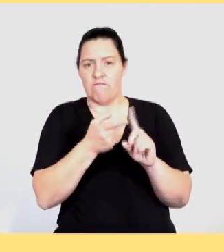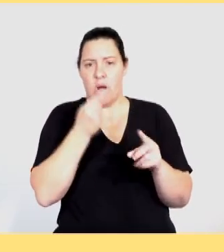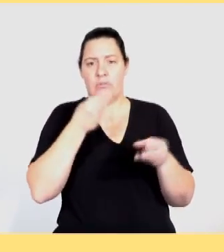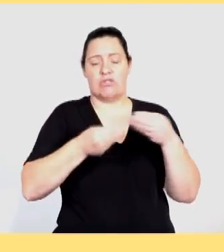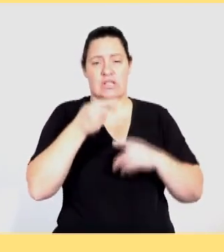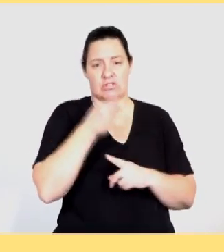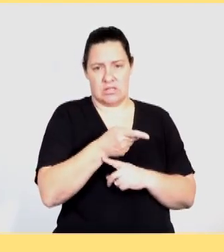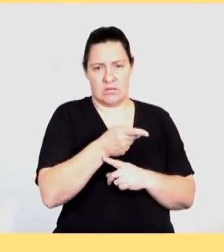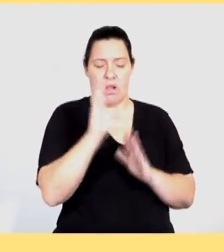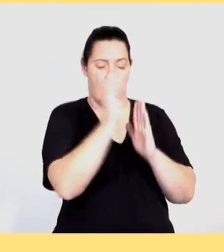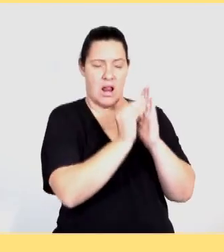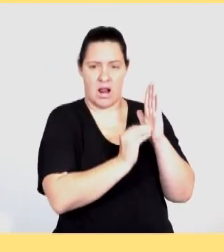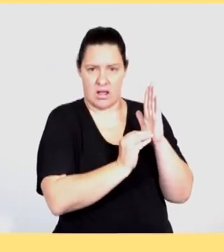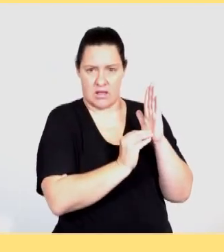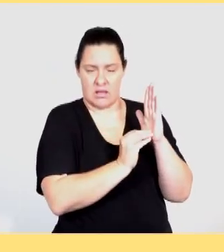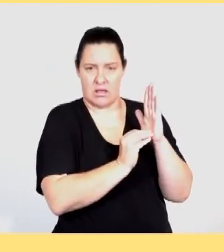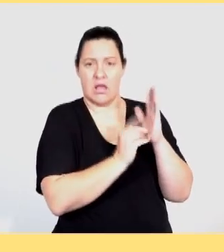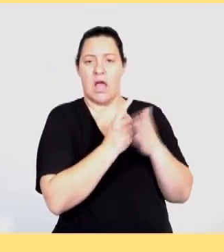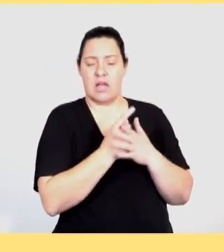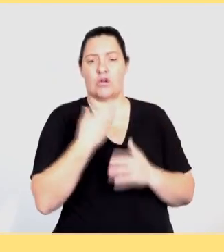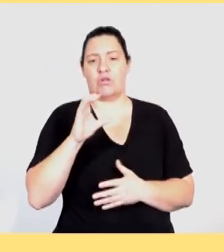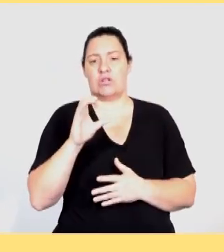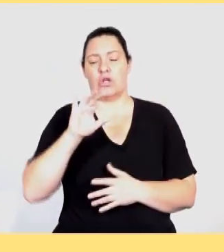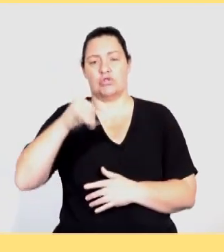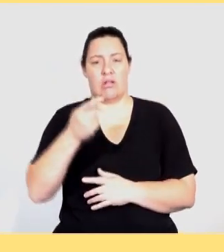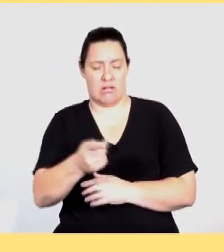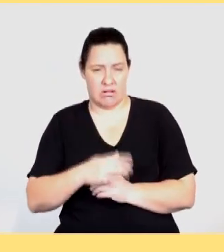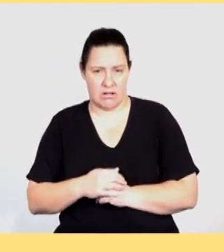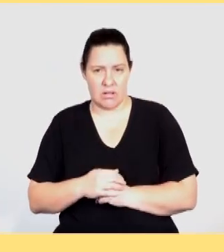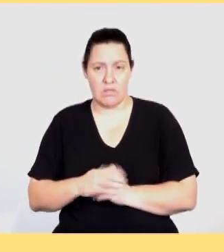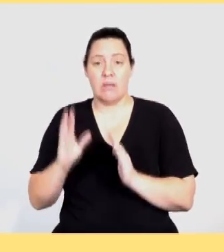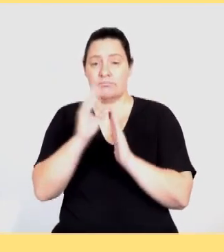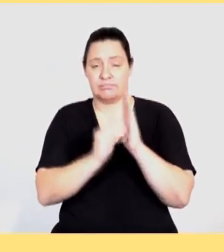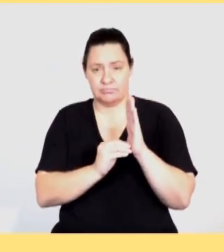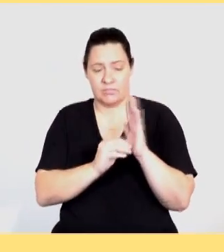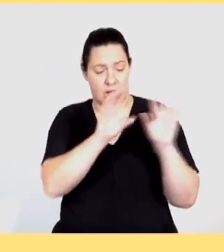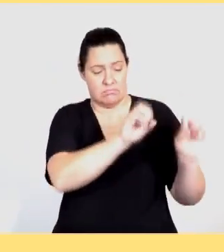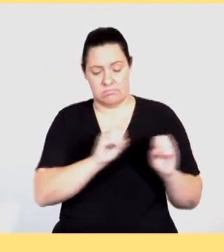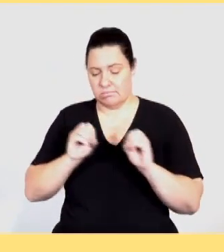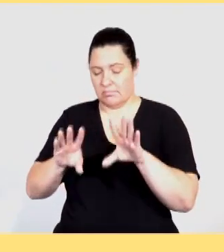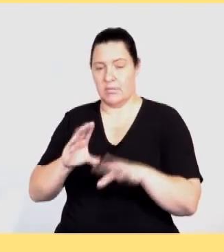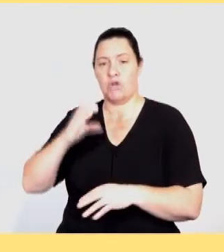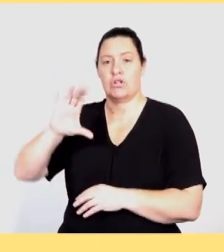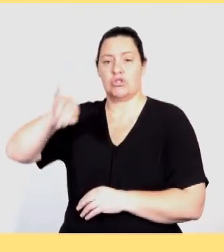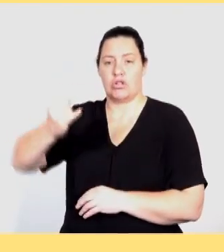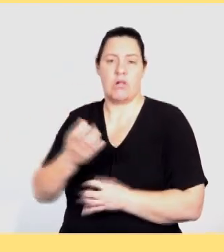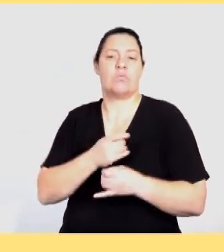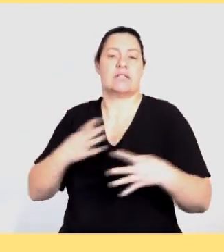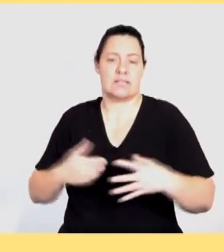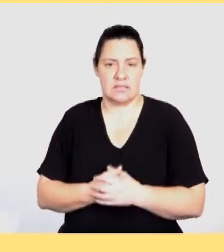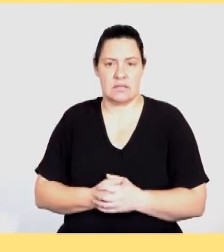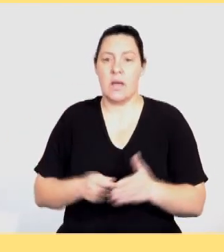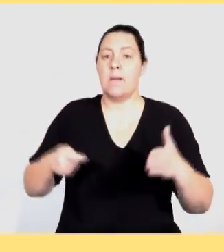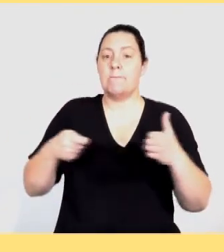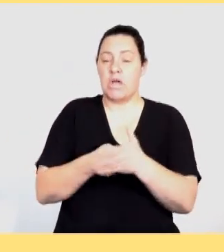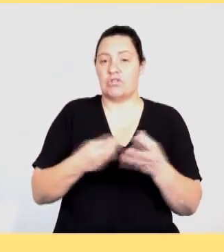from the transactions. We're going to record them in our creditors journal. We're going to record the transactions into the creditors journal. Let's